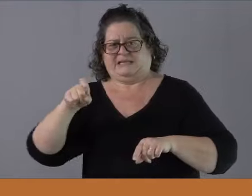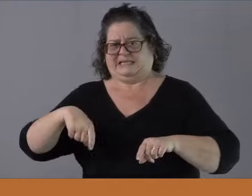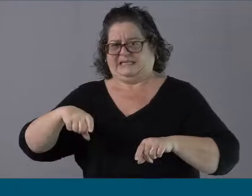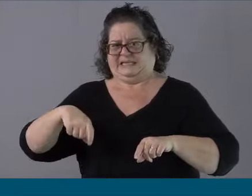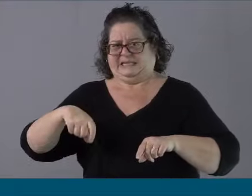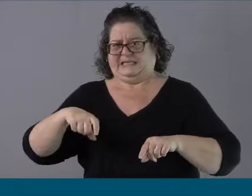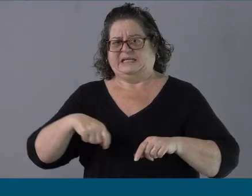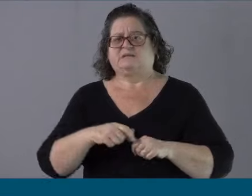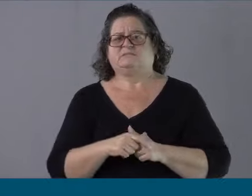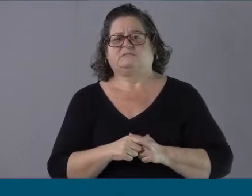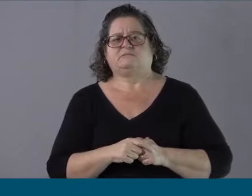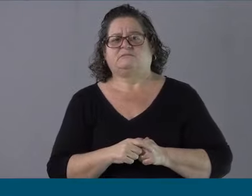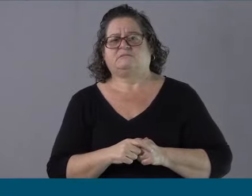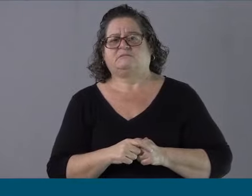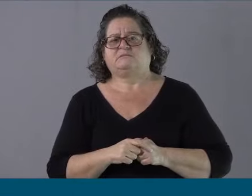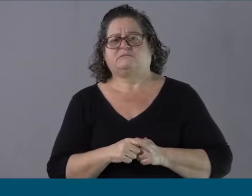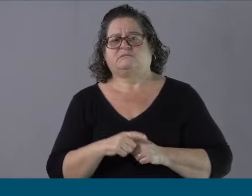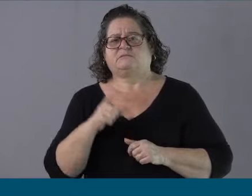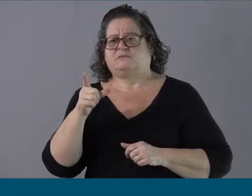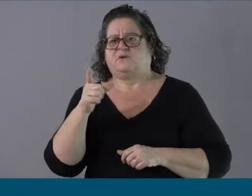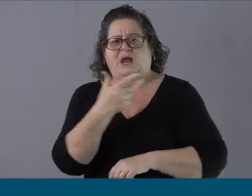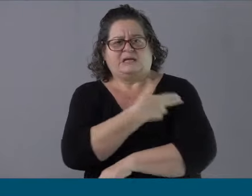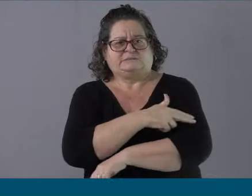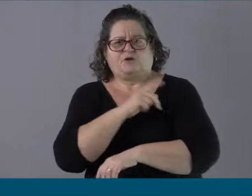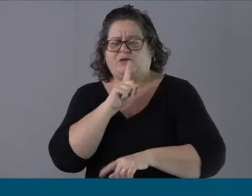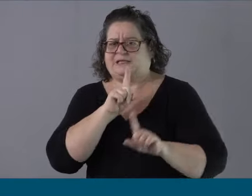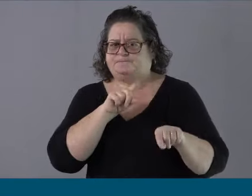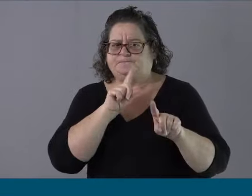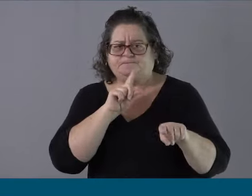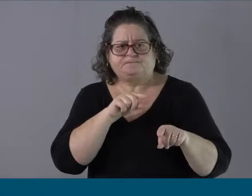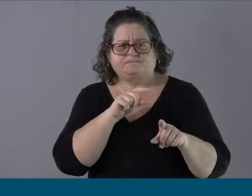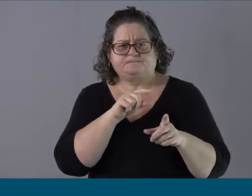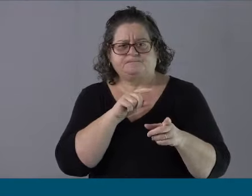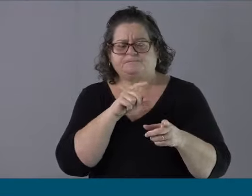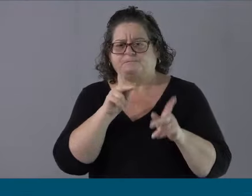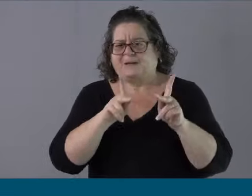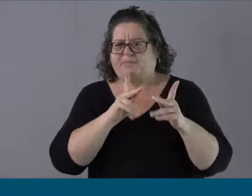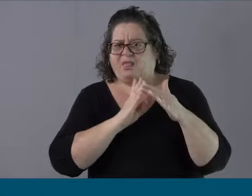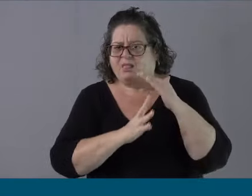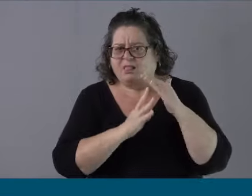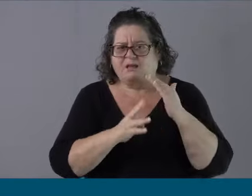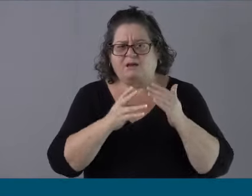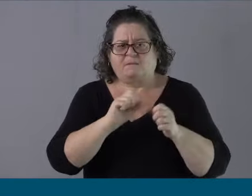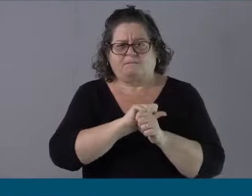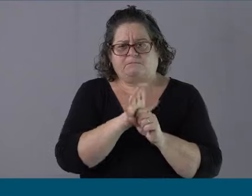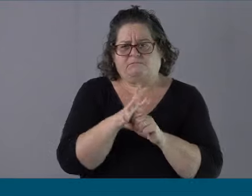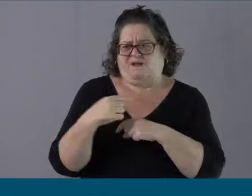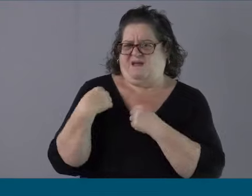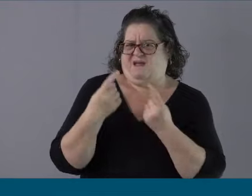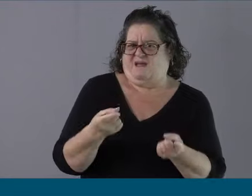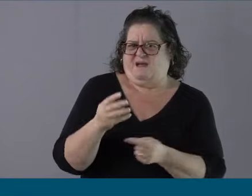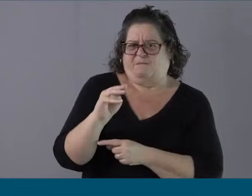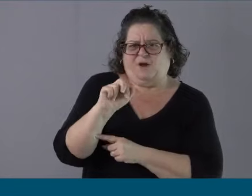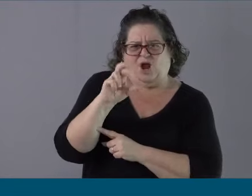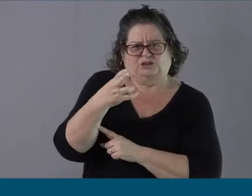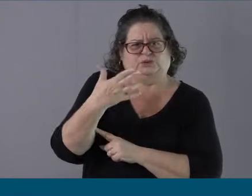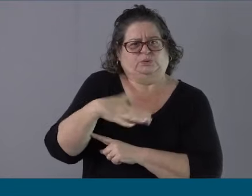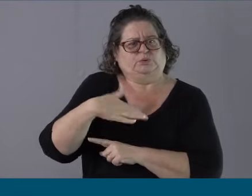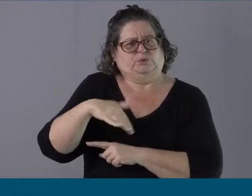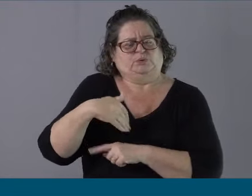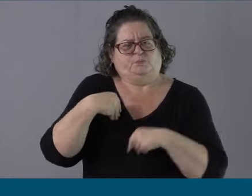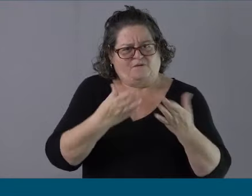the COVID-19 response since March. So we announced last week that we were implementing a staffing initiative.